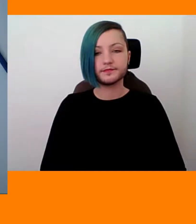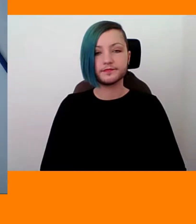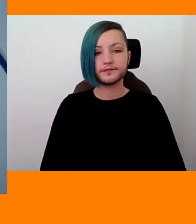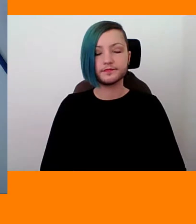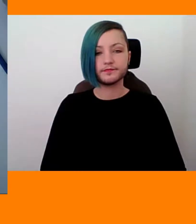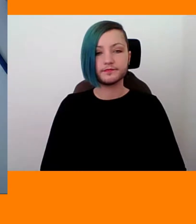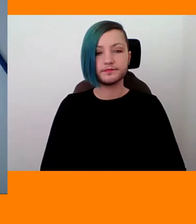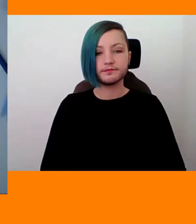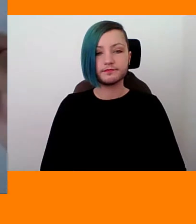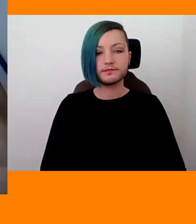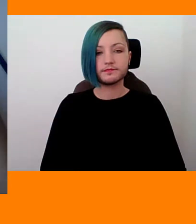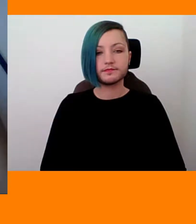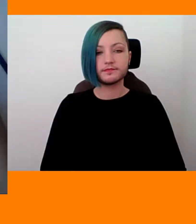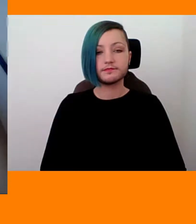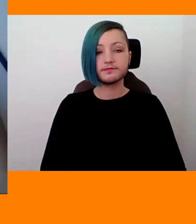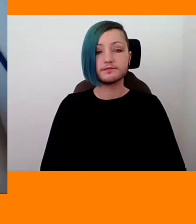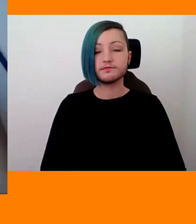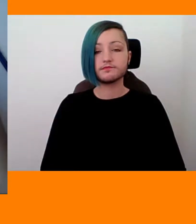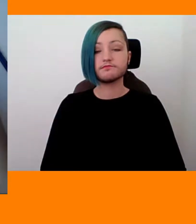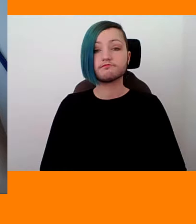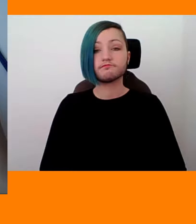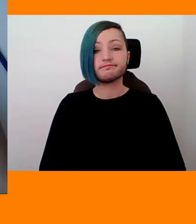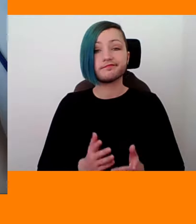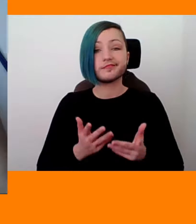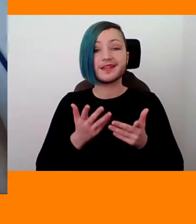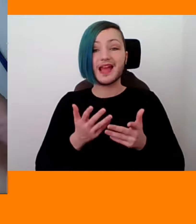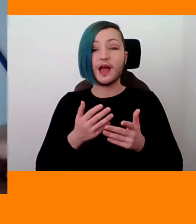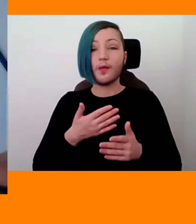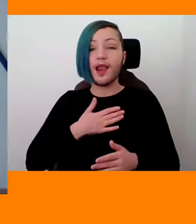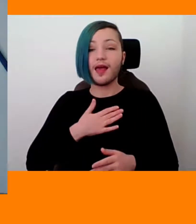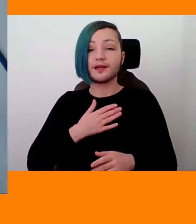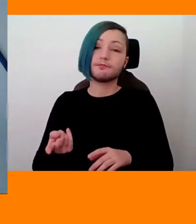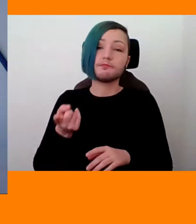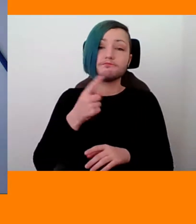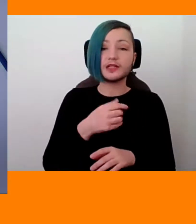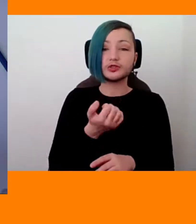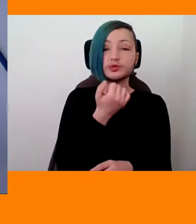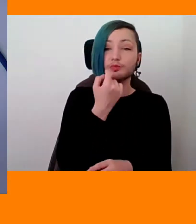And then once you've done that, I like to go back to my lightest colour pencil.